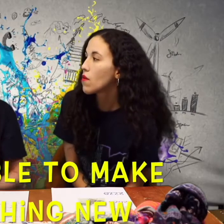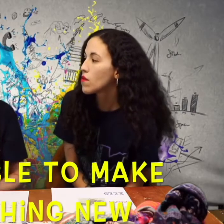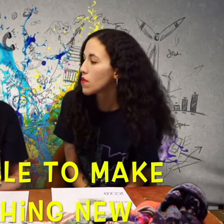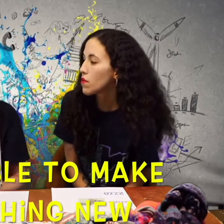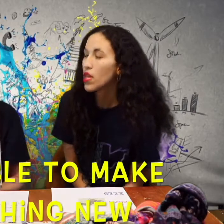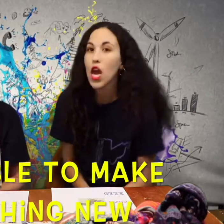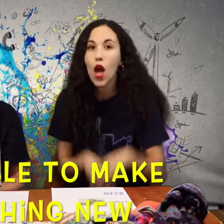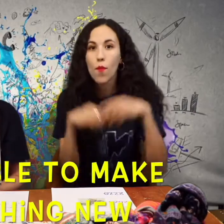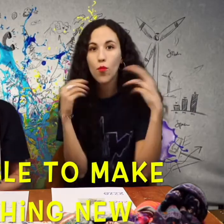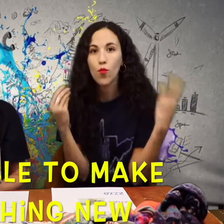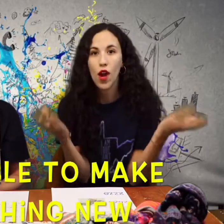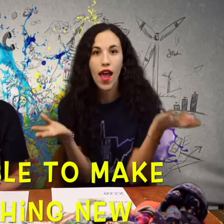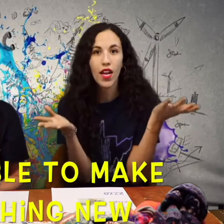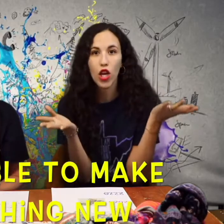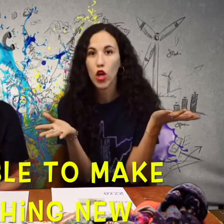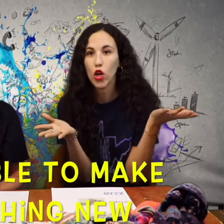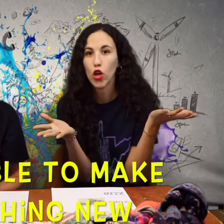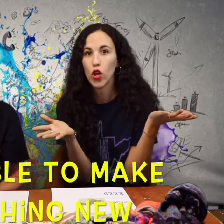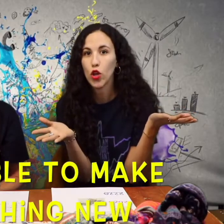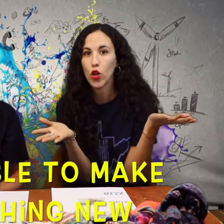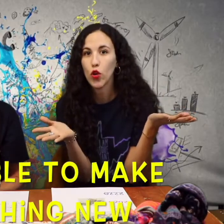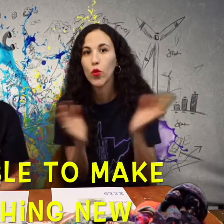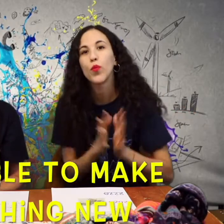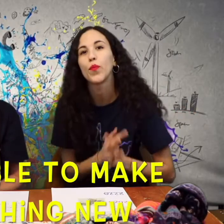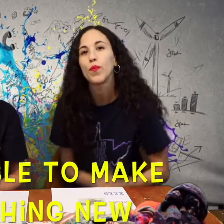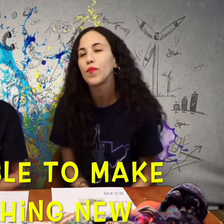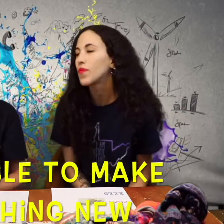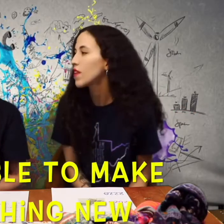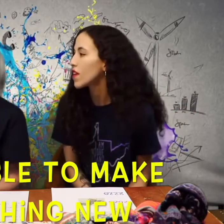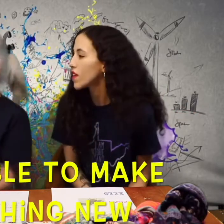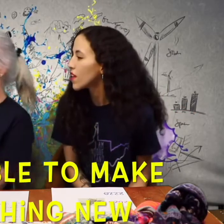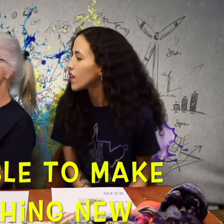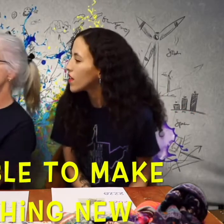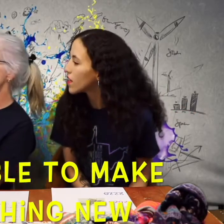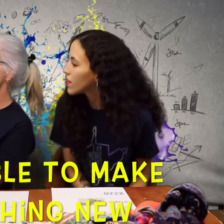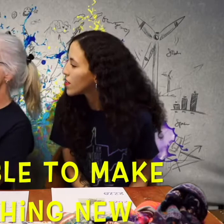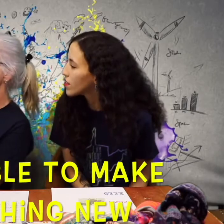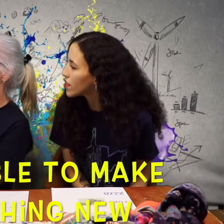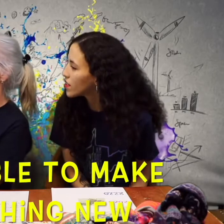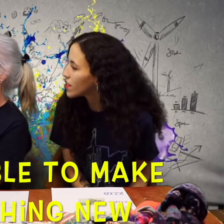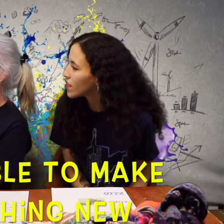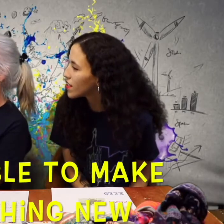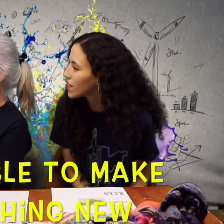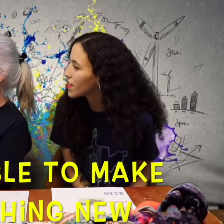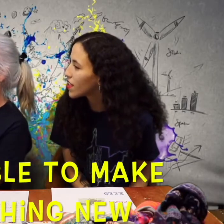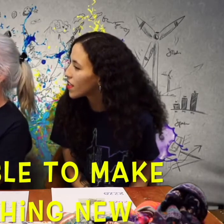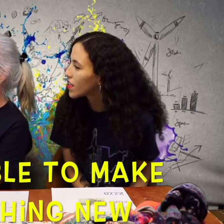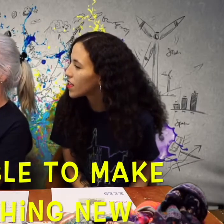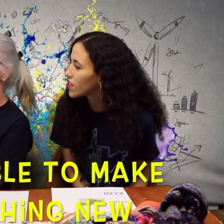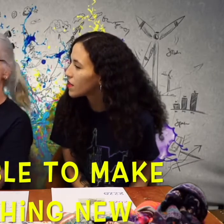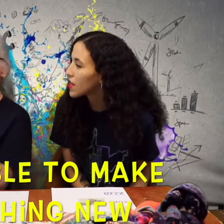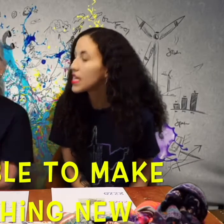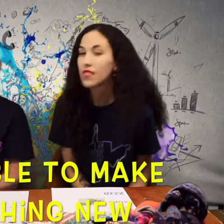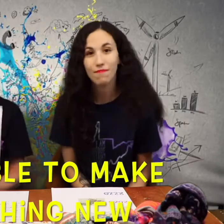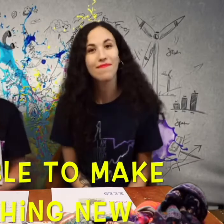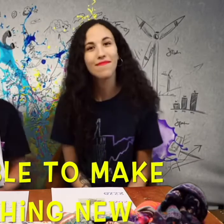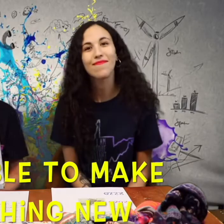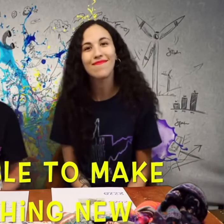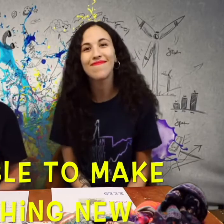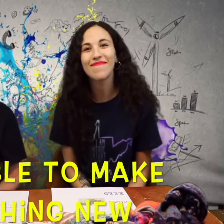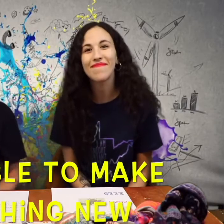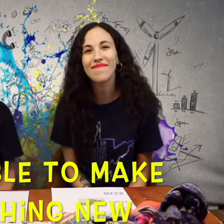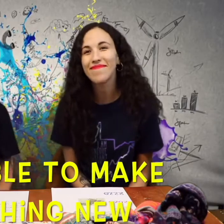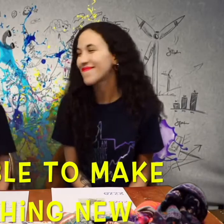of something brand new. Brand new, guys, right here. To be able to make up